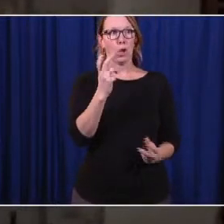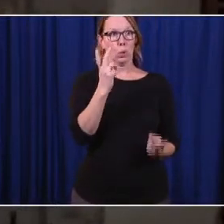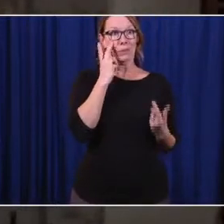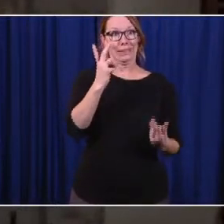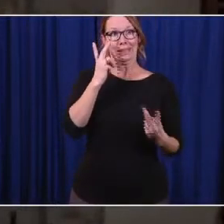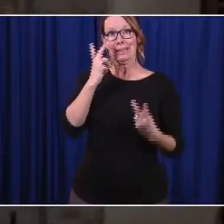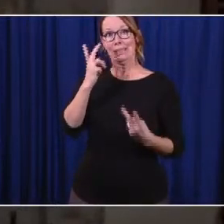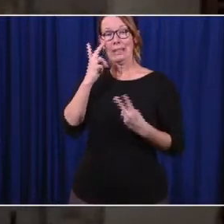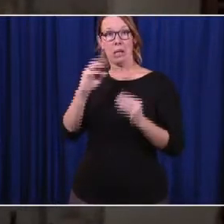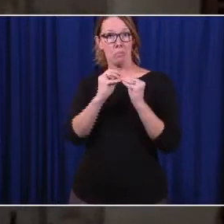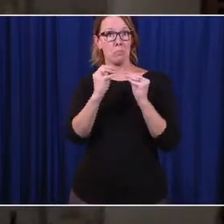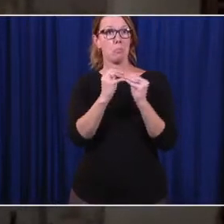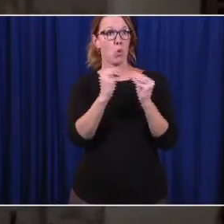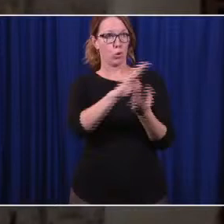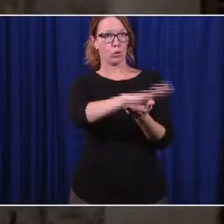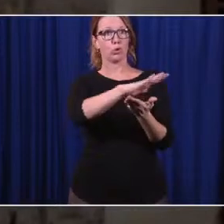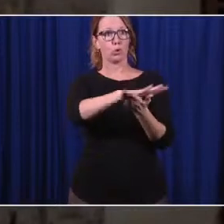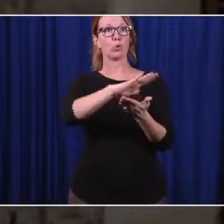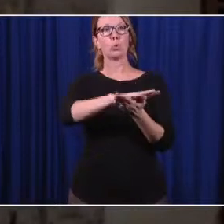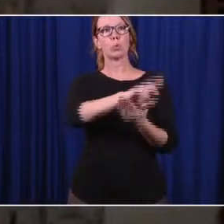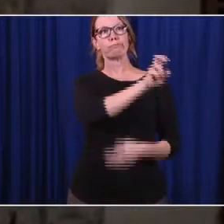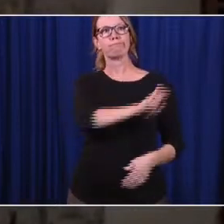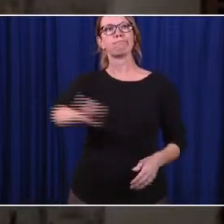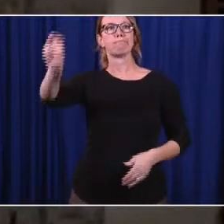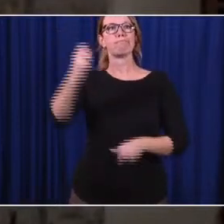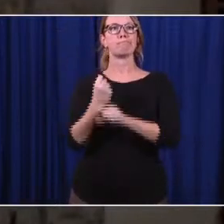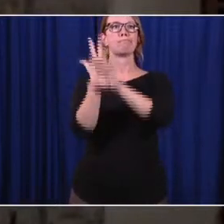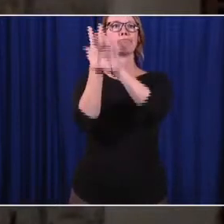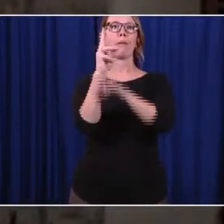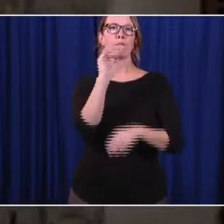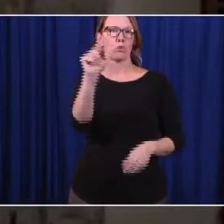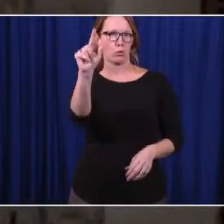more schools that are going remote.